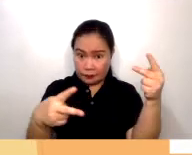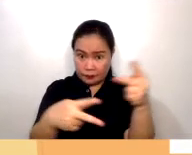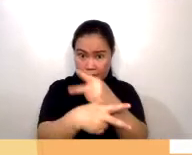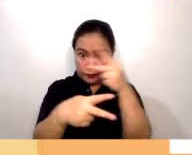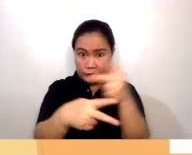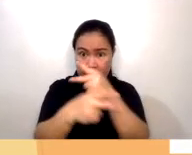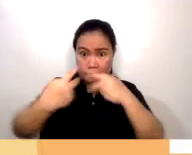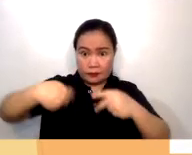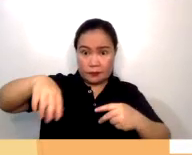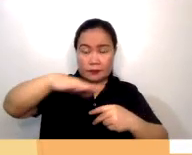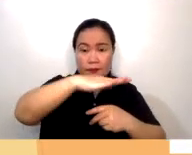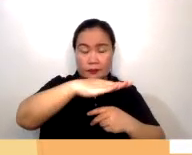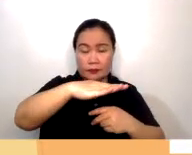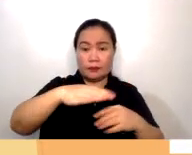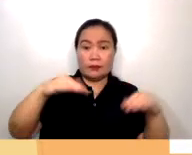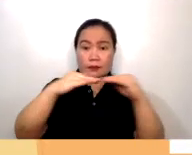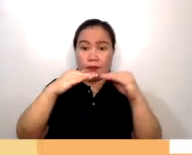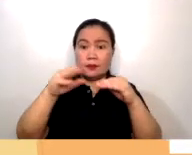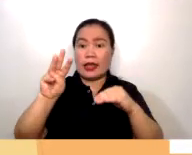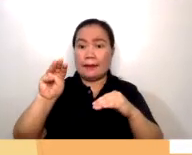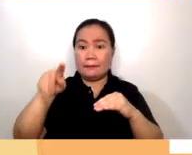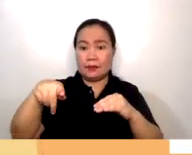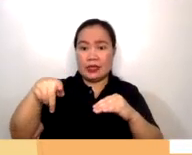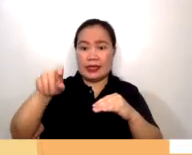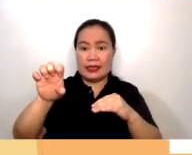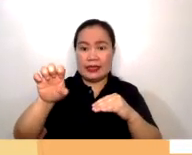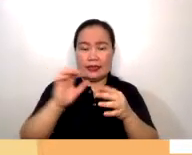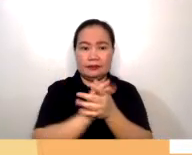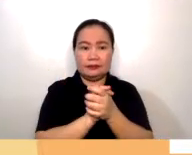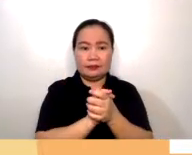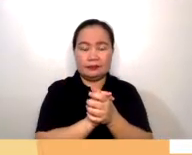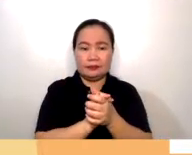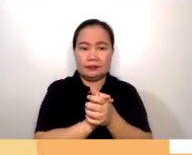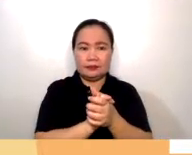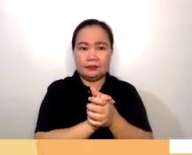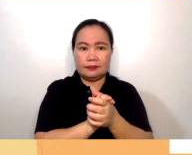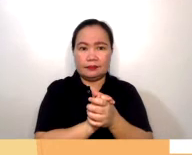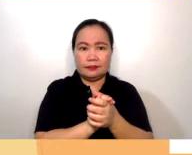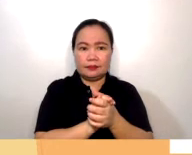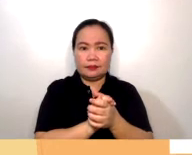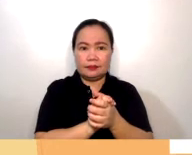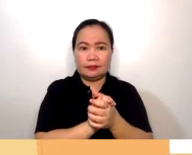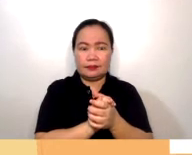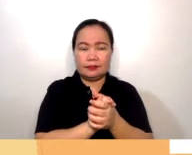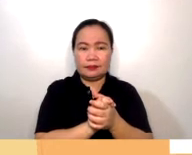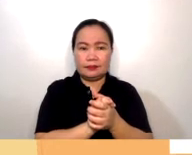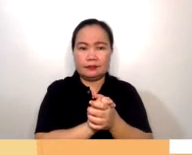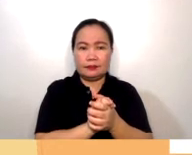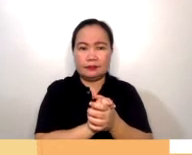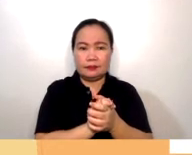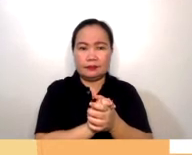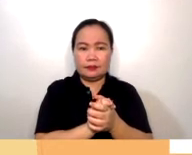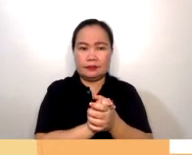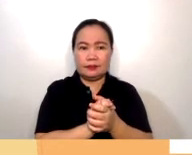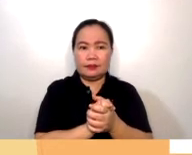use multiplication property of equality. So we have here